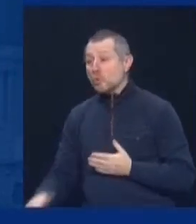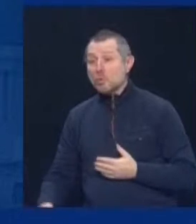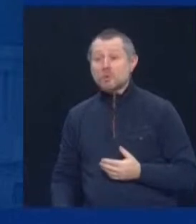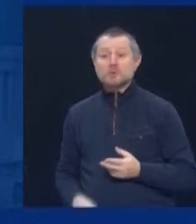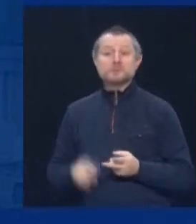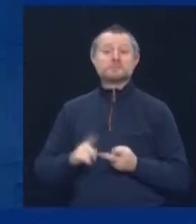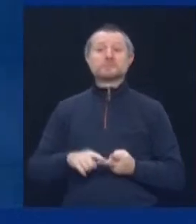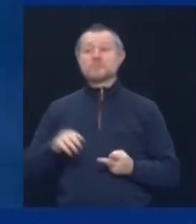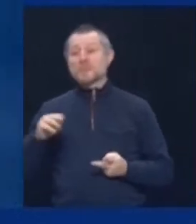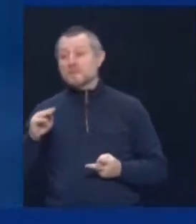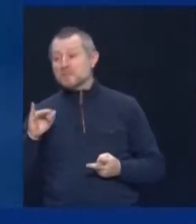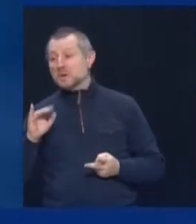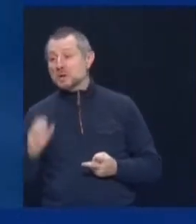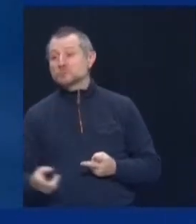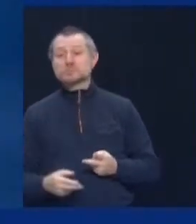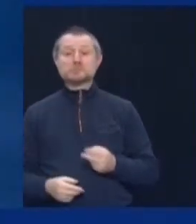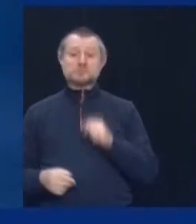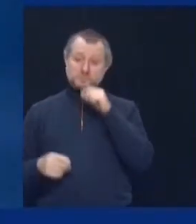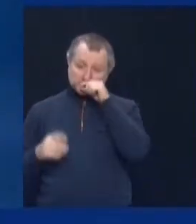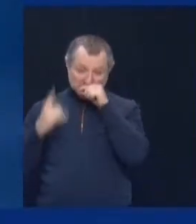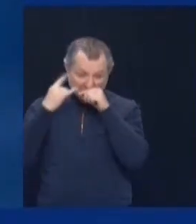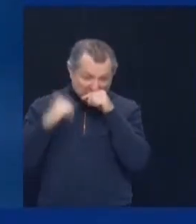California, like Illinois.